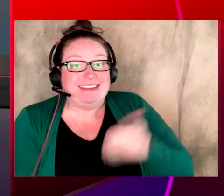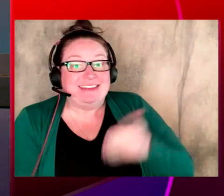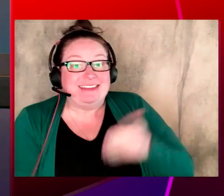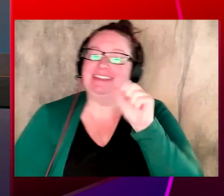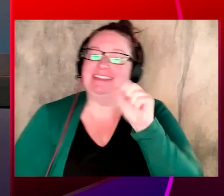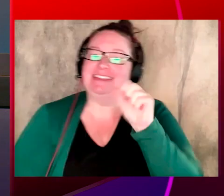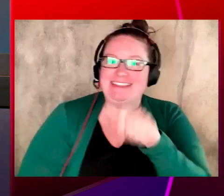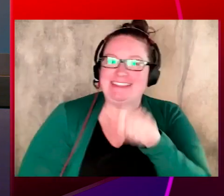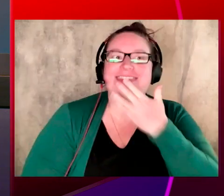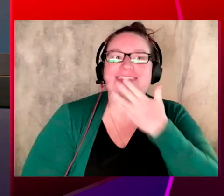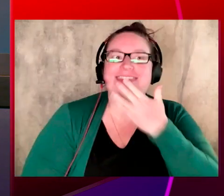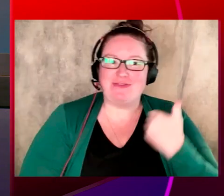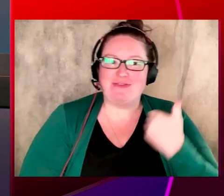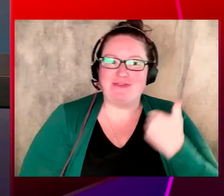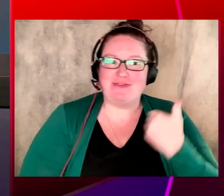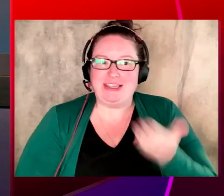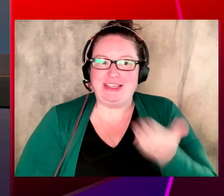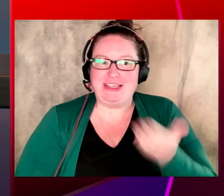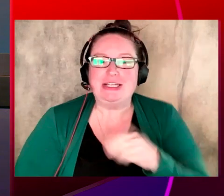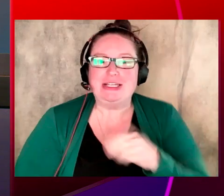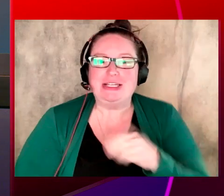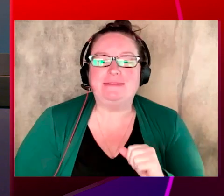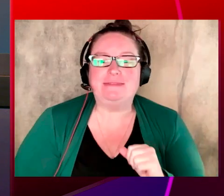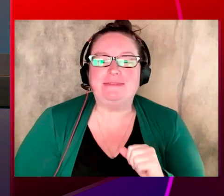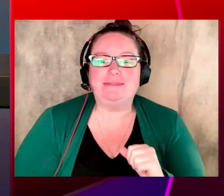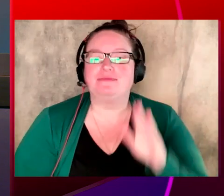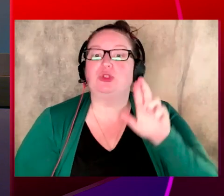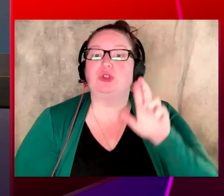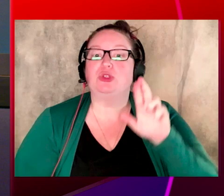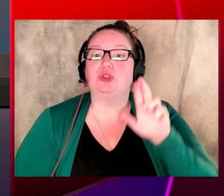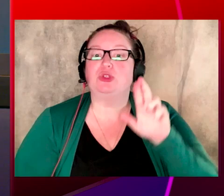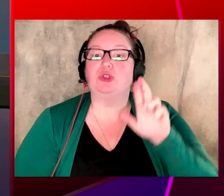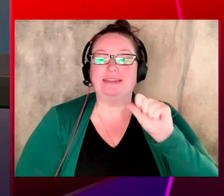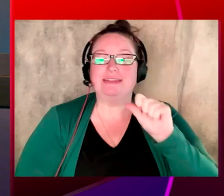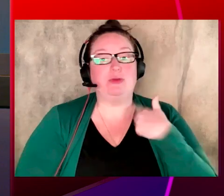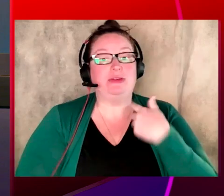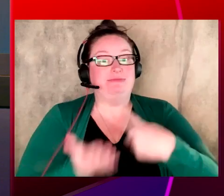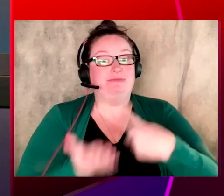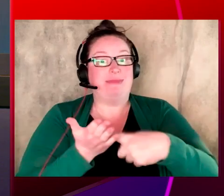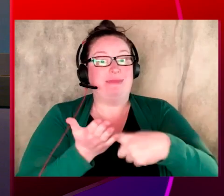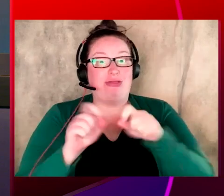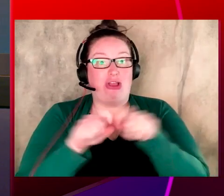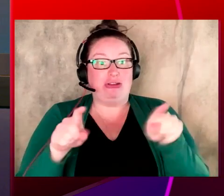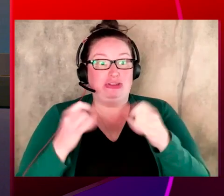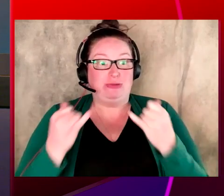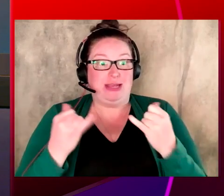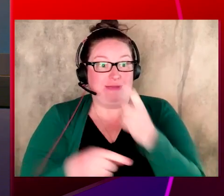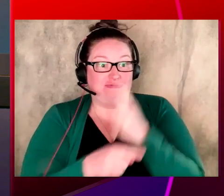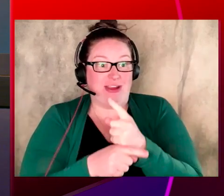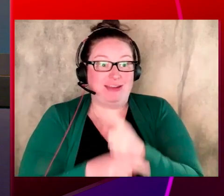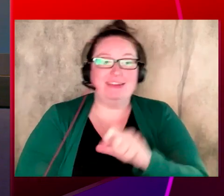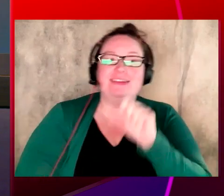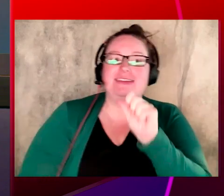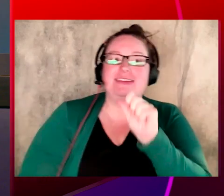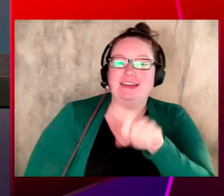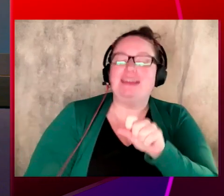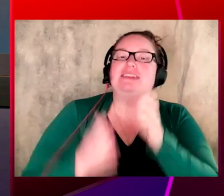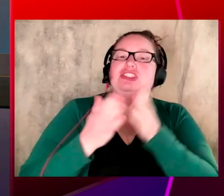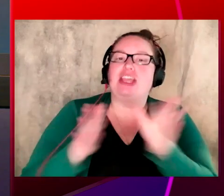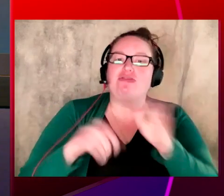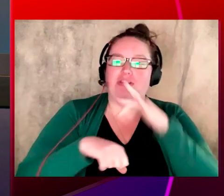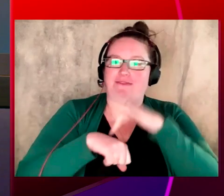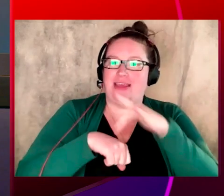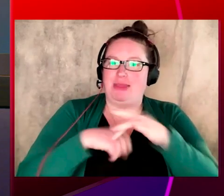for having me. This is really exciting. Yeah. Right. We're talking about a launch today, right? We are. We are launching general availability today